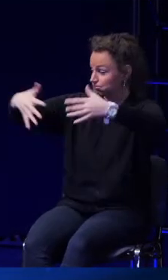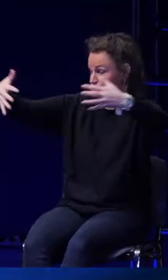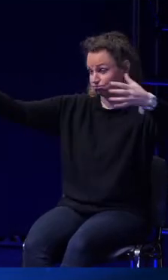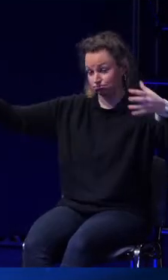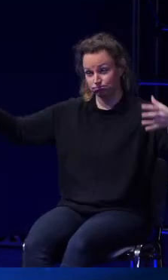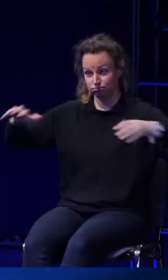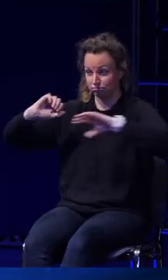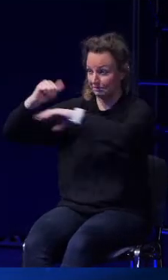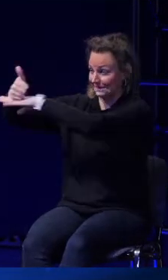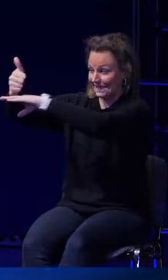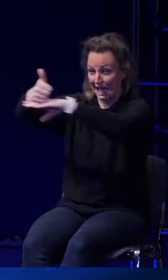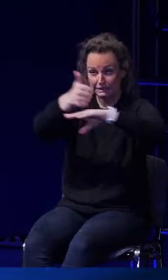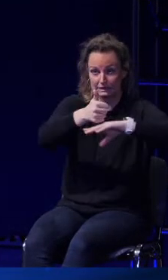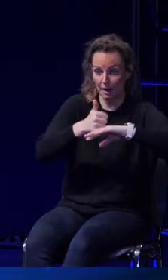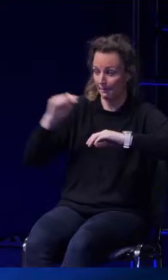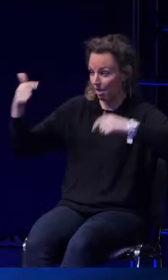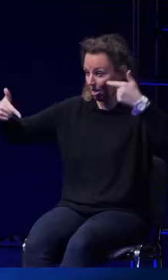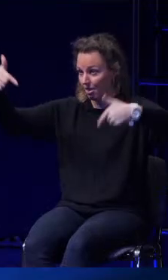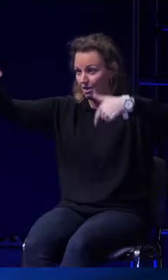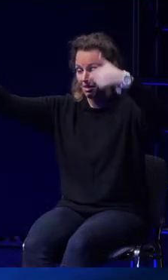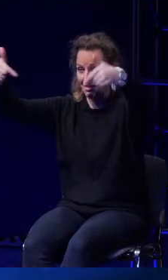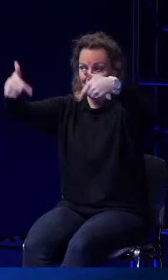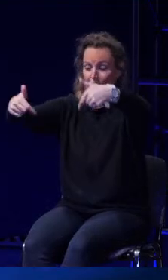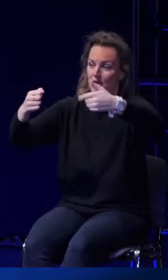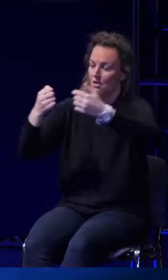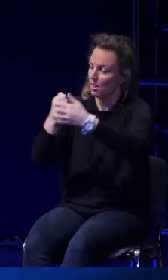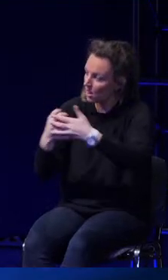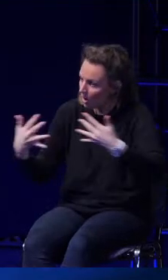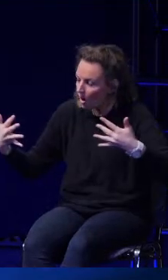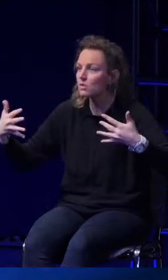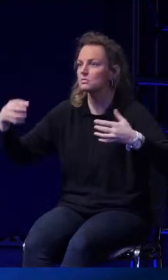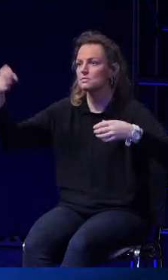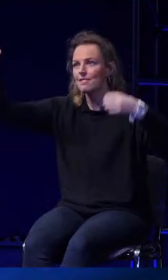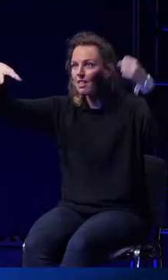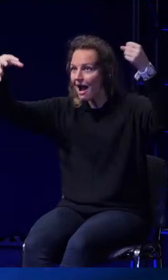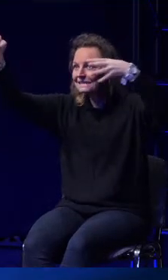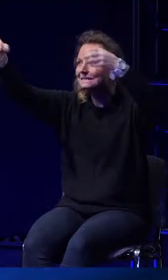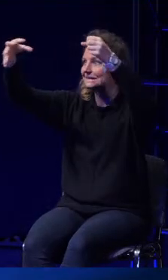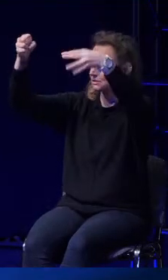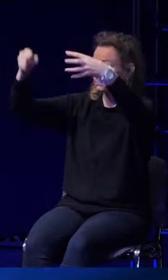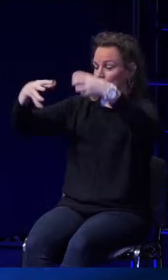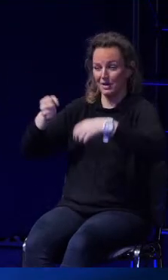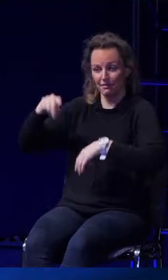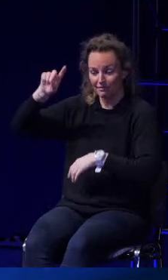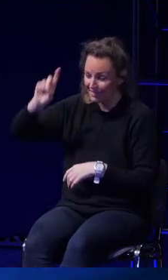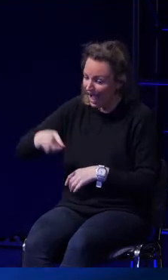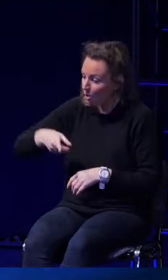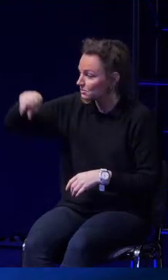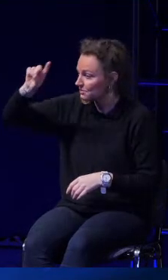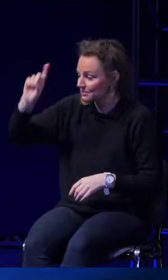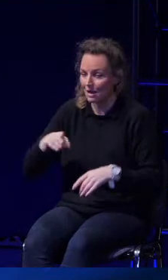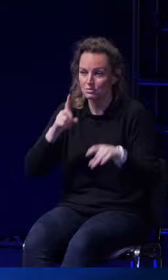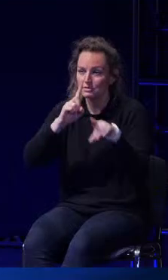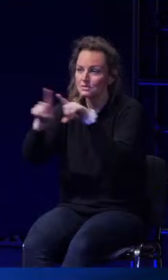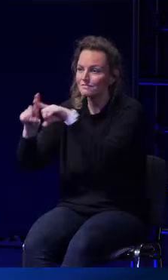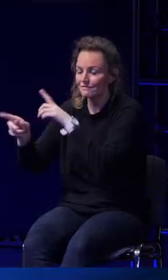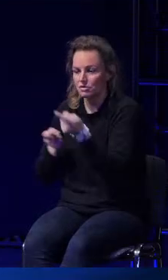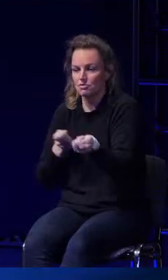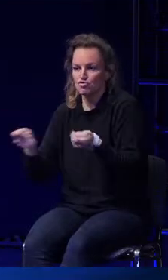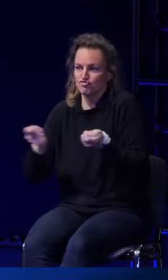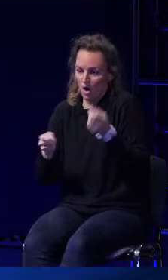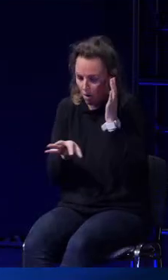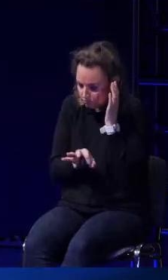colossally drowned in a huge variety of lighting. We had thousands and thousands of control